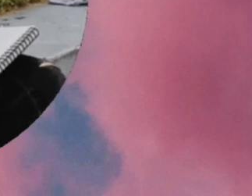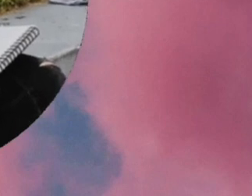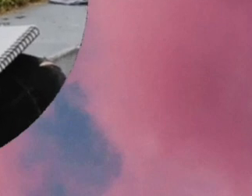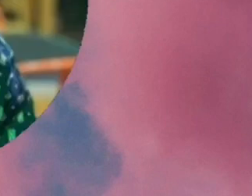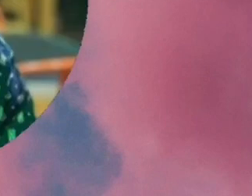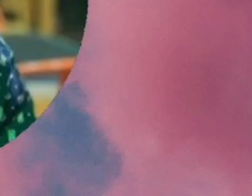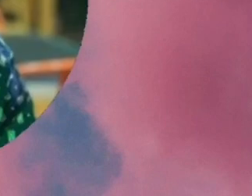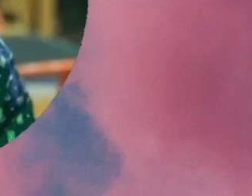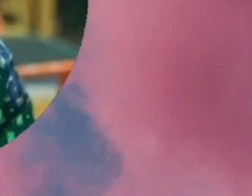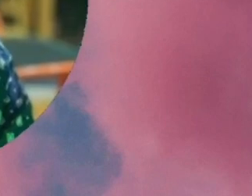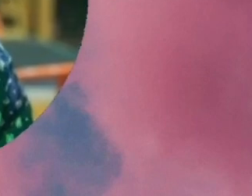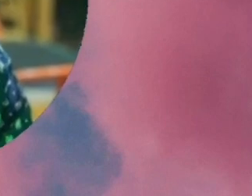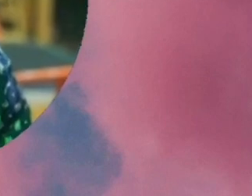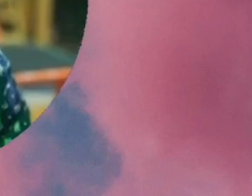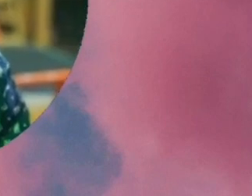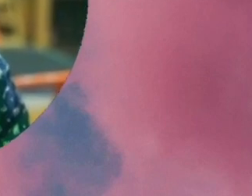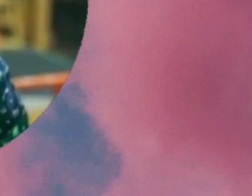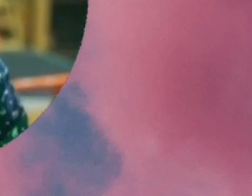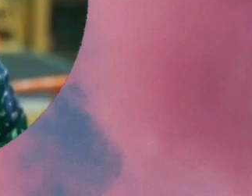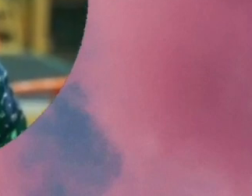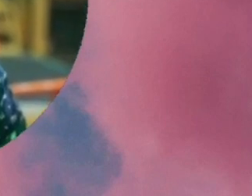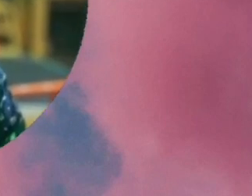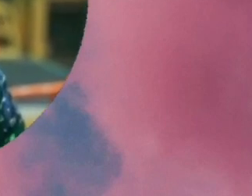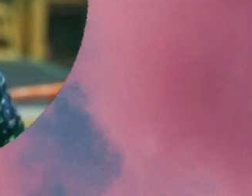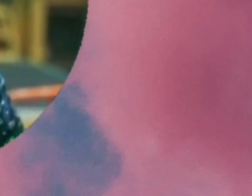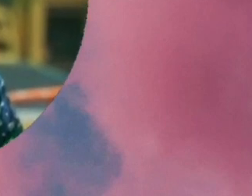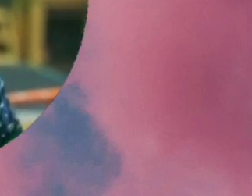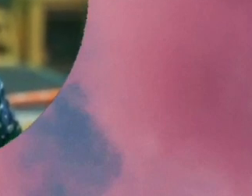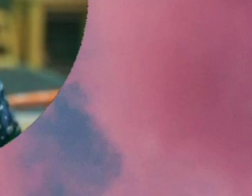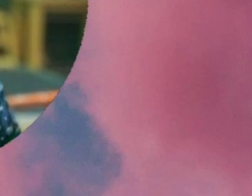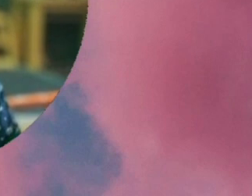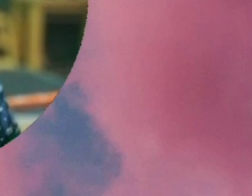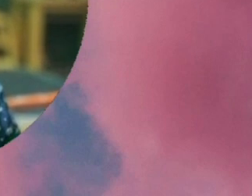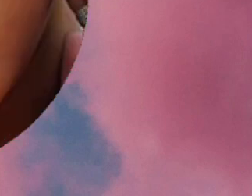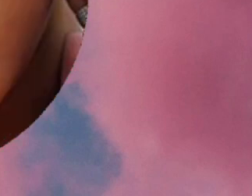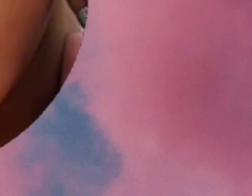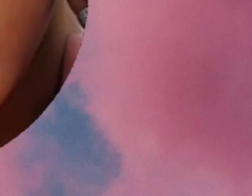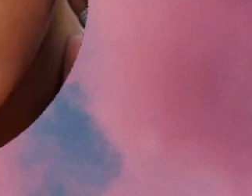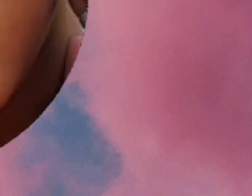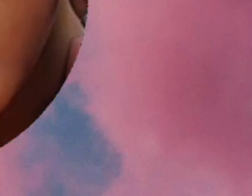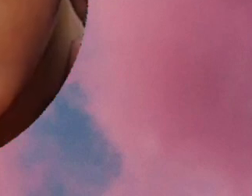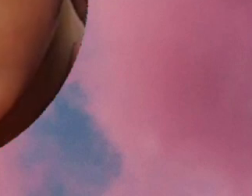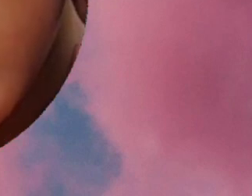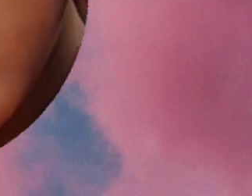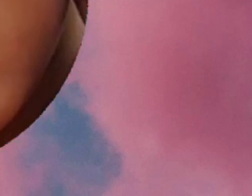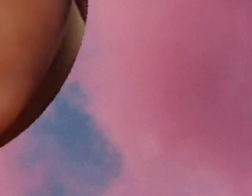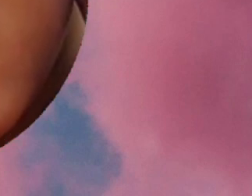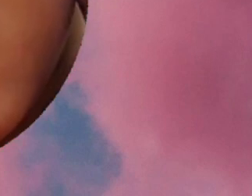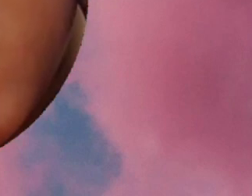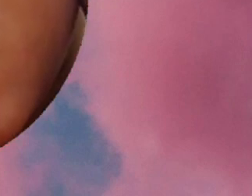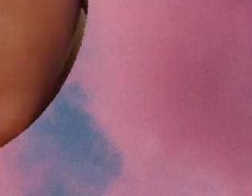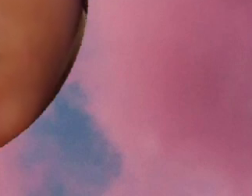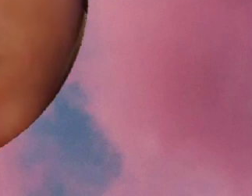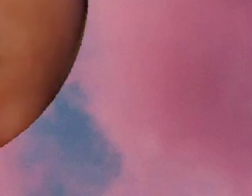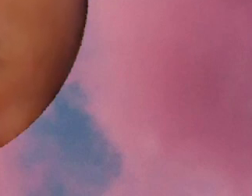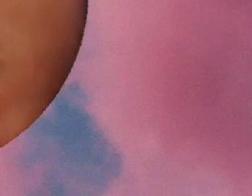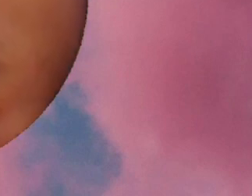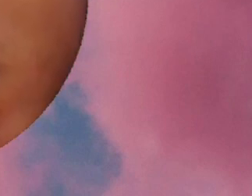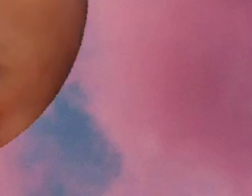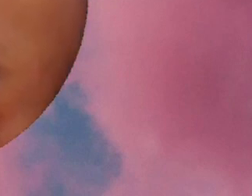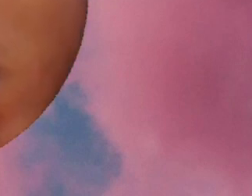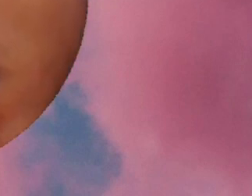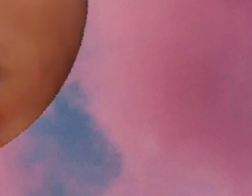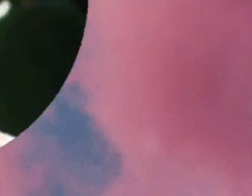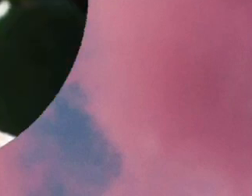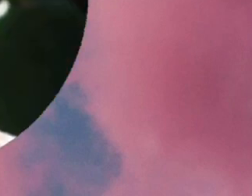Trying to let that shit go, let it all go. Patiently been waiting for shit to be solved. I don't wanna have to steal all